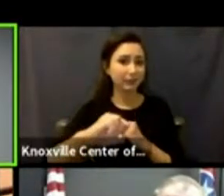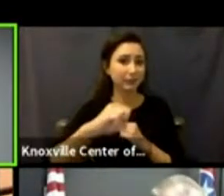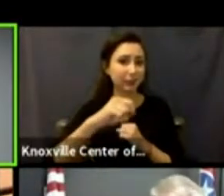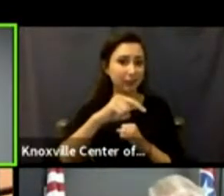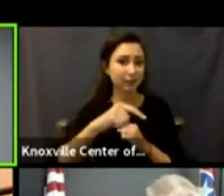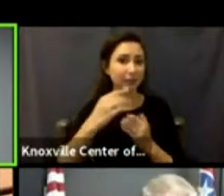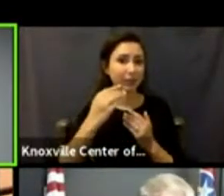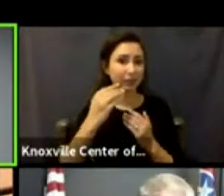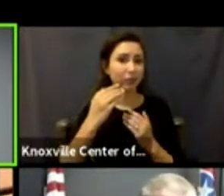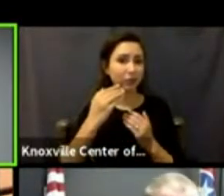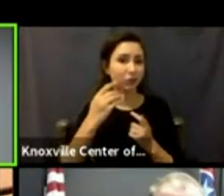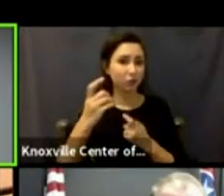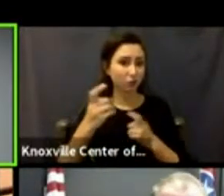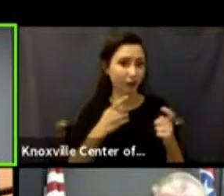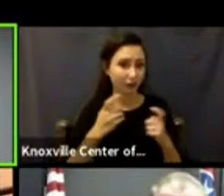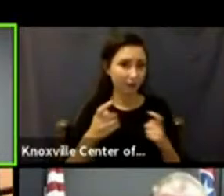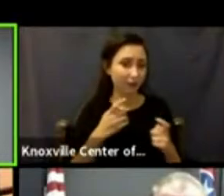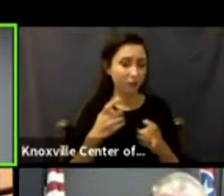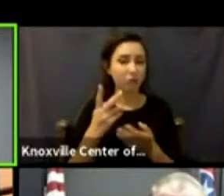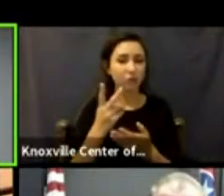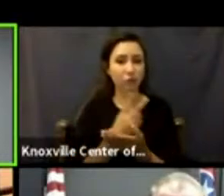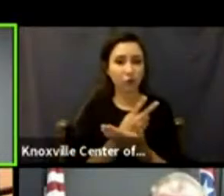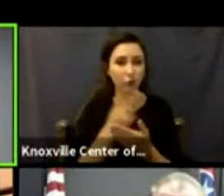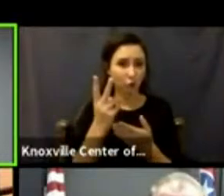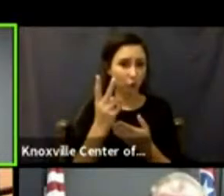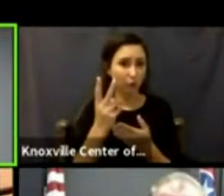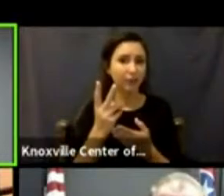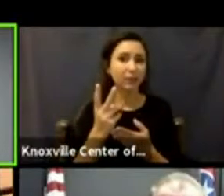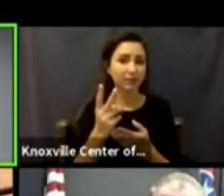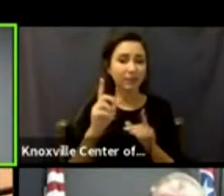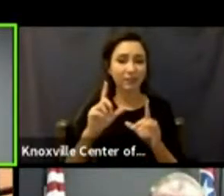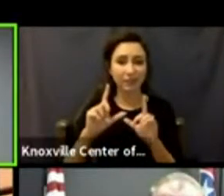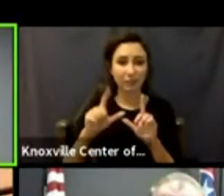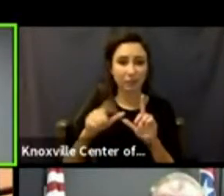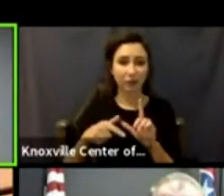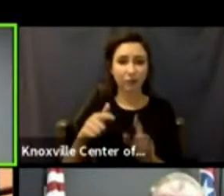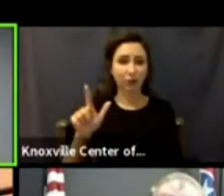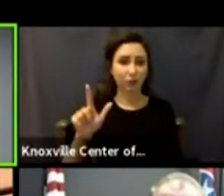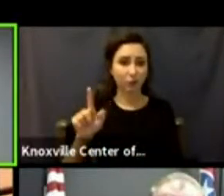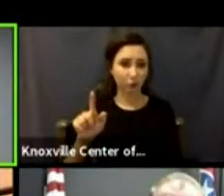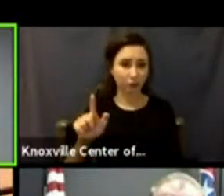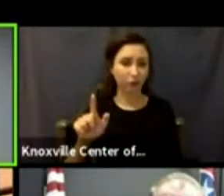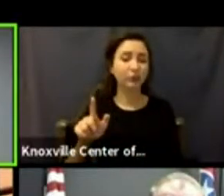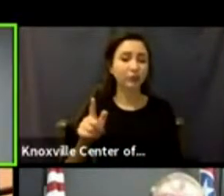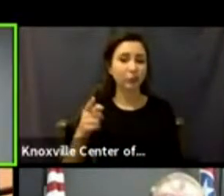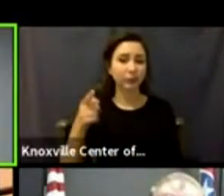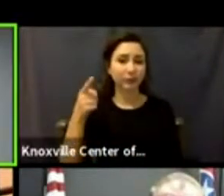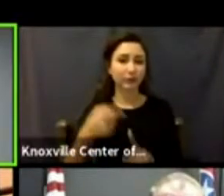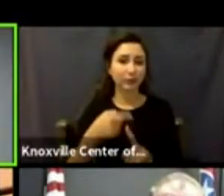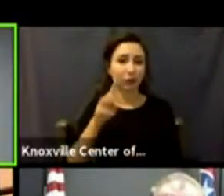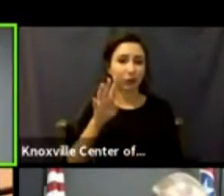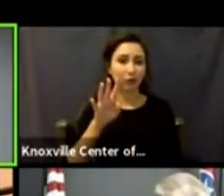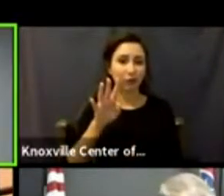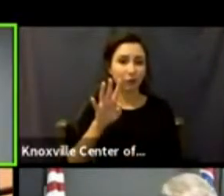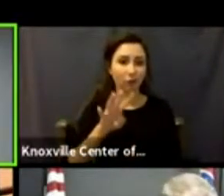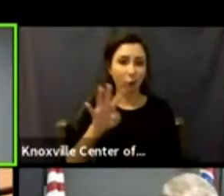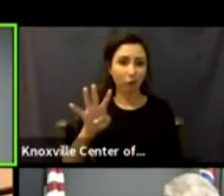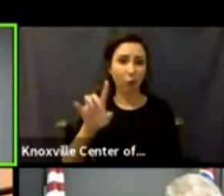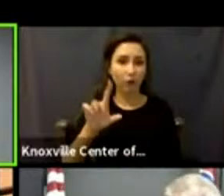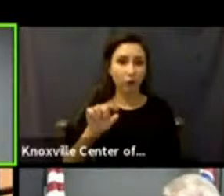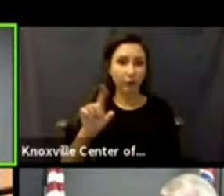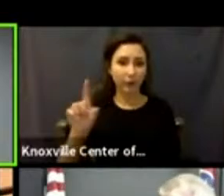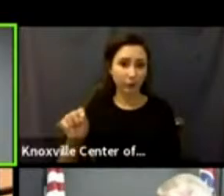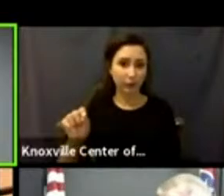it is for 2 more weeks still, because it expires on the 21st. So until 4/4/2020